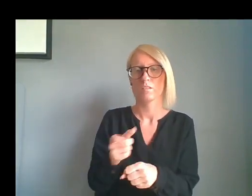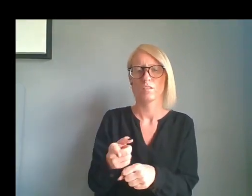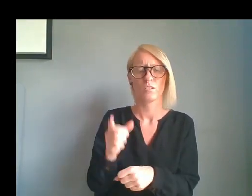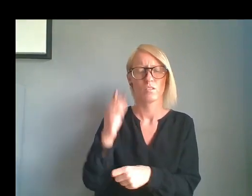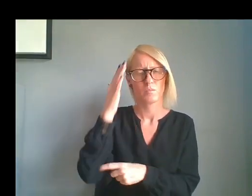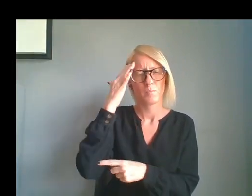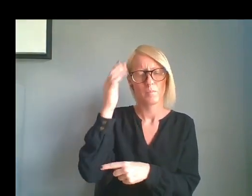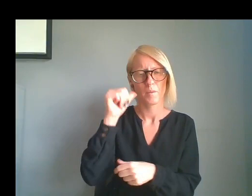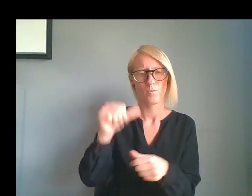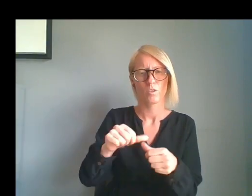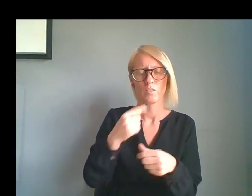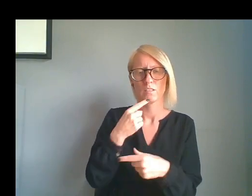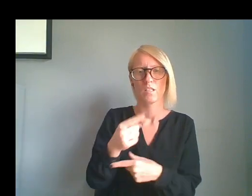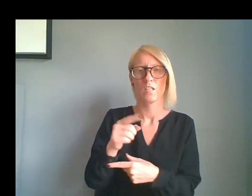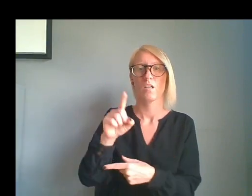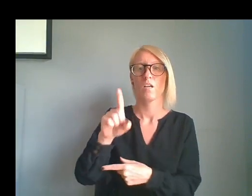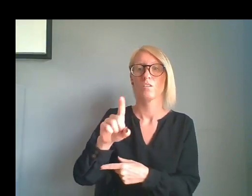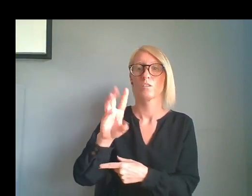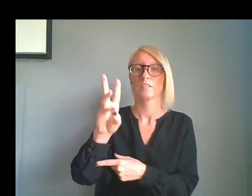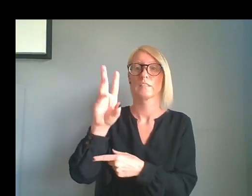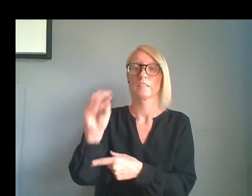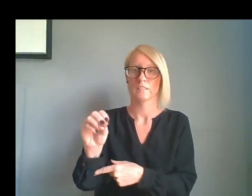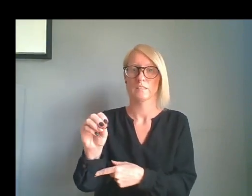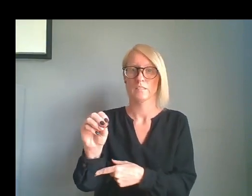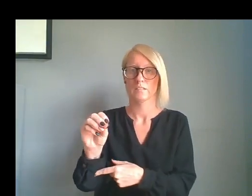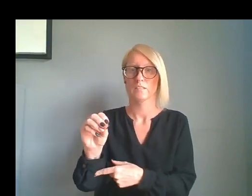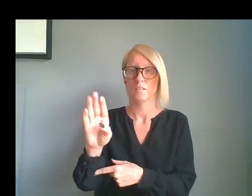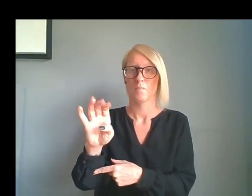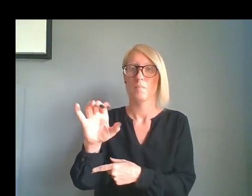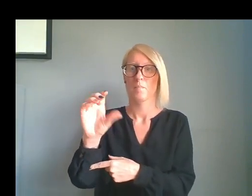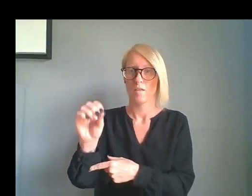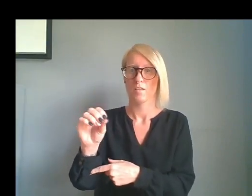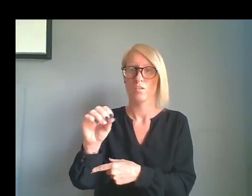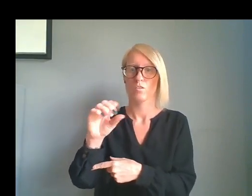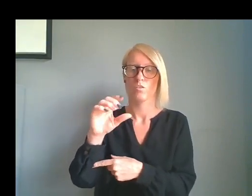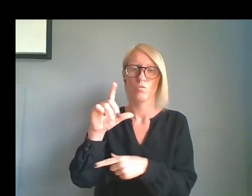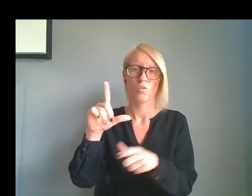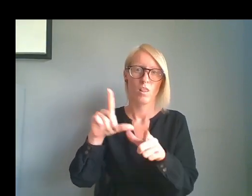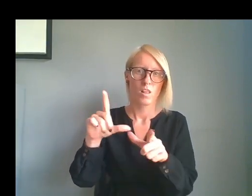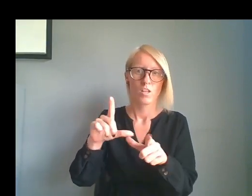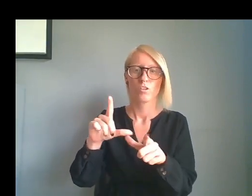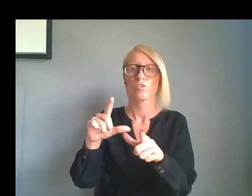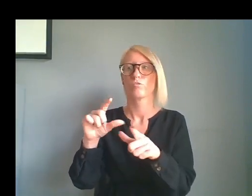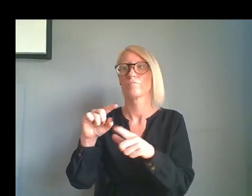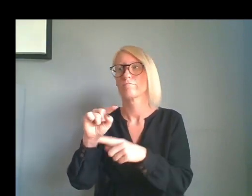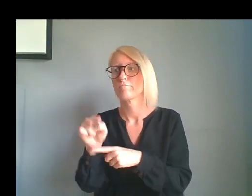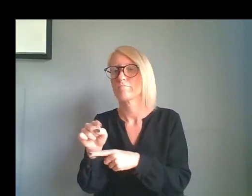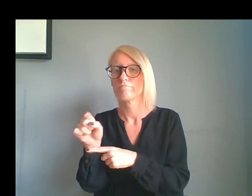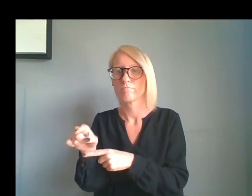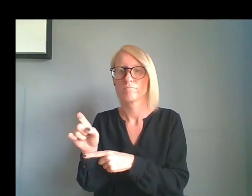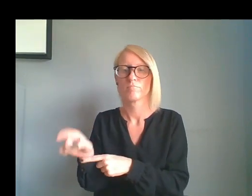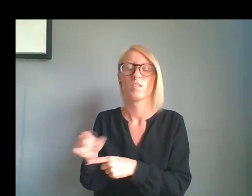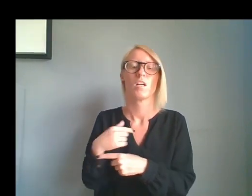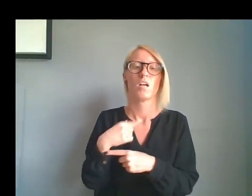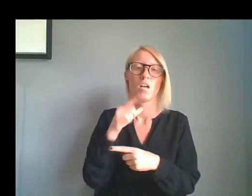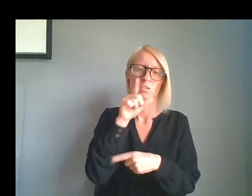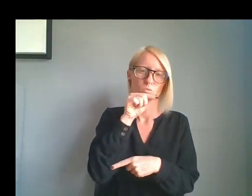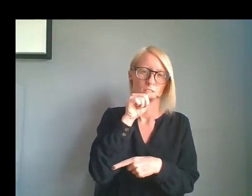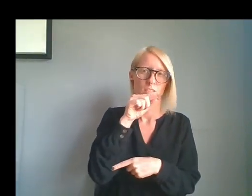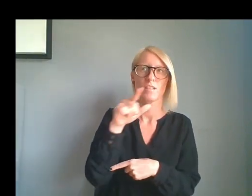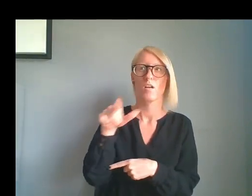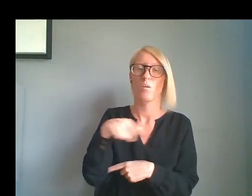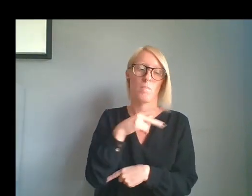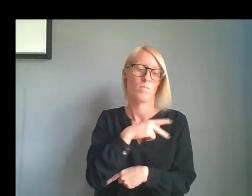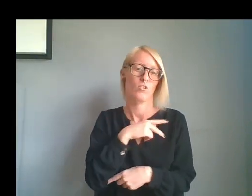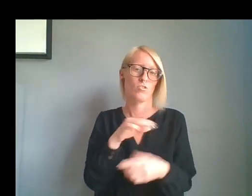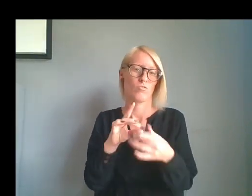160 characters, so I put things, mine is about what I'm tweeting about, just a couple personal things about me, and I wanted to plug in